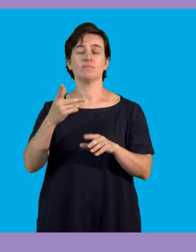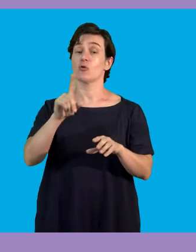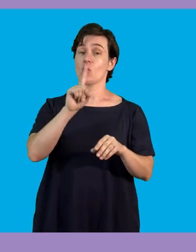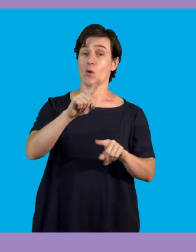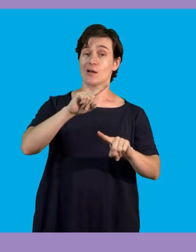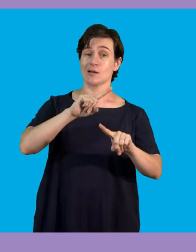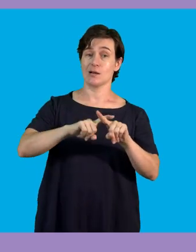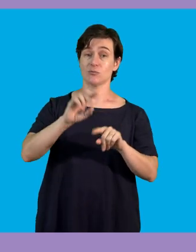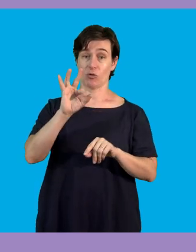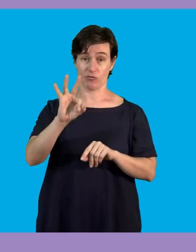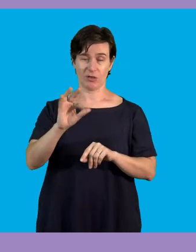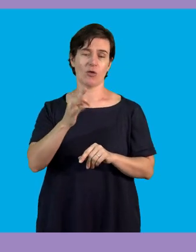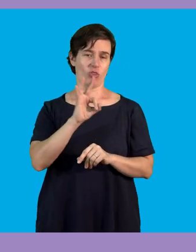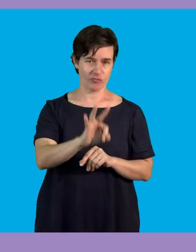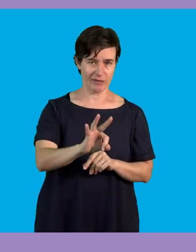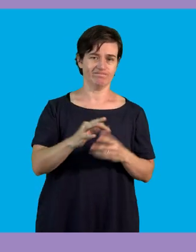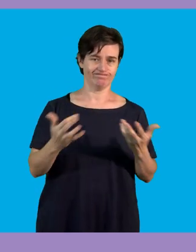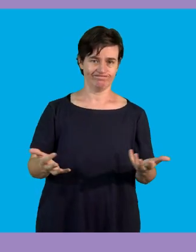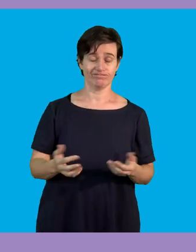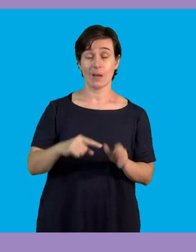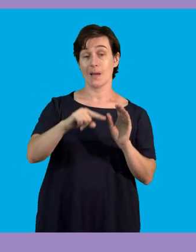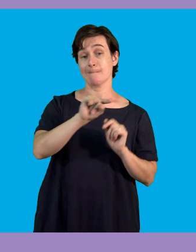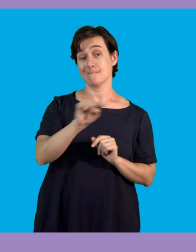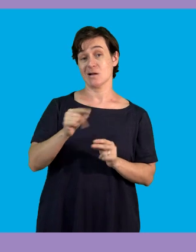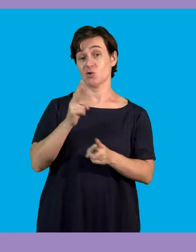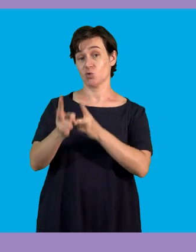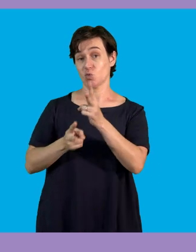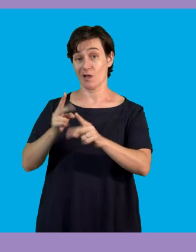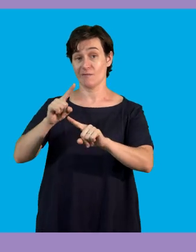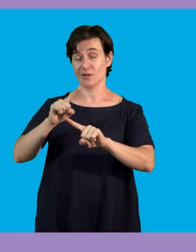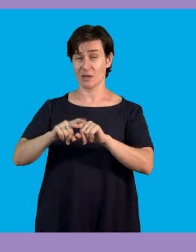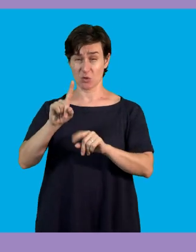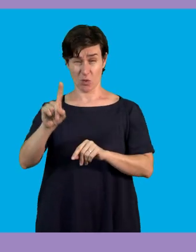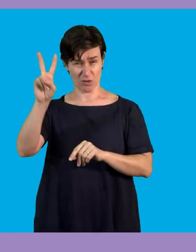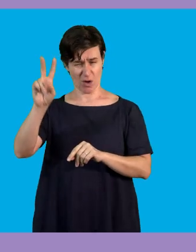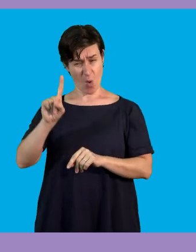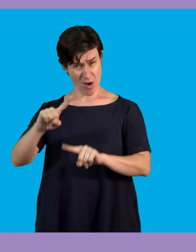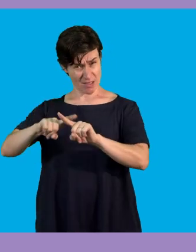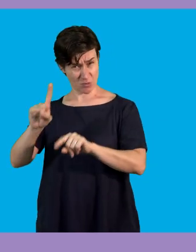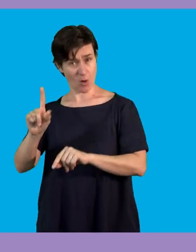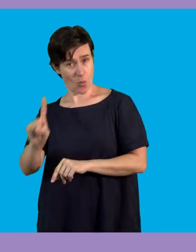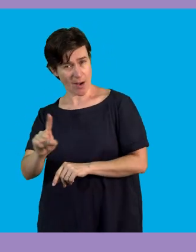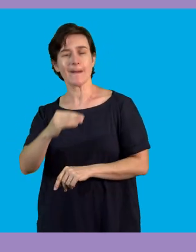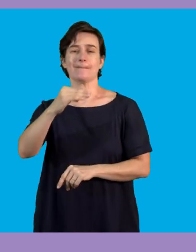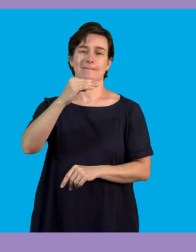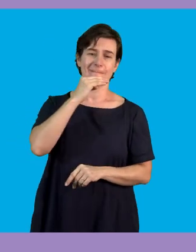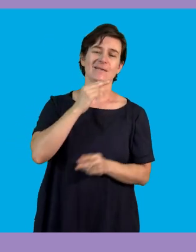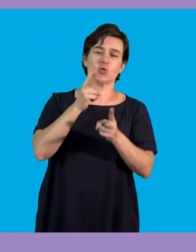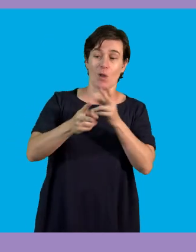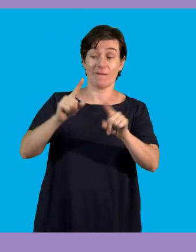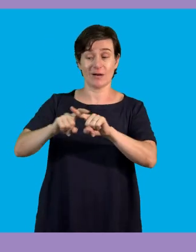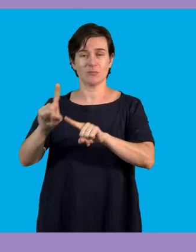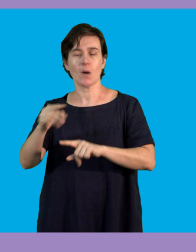is 3, and then minus 12 times 1 squared. 1 times 1 is 1, so that would give